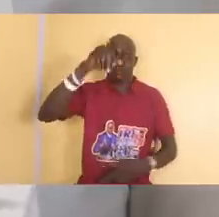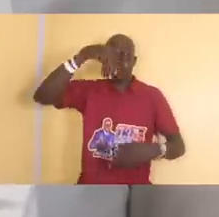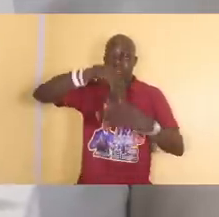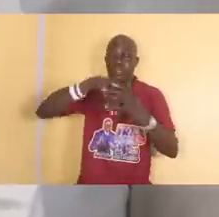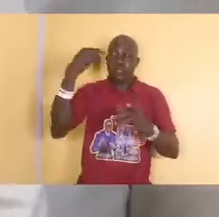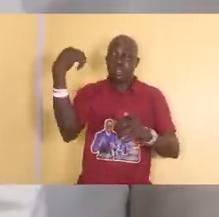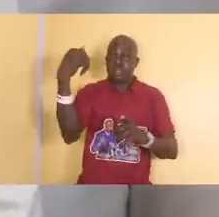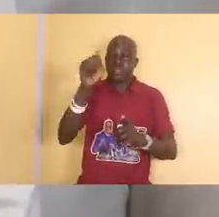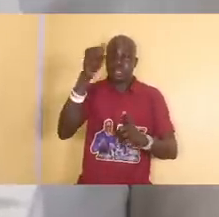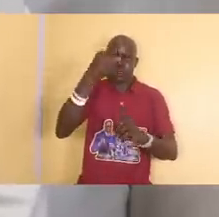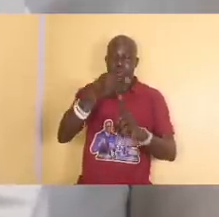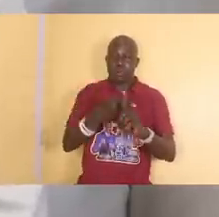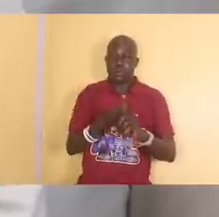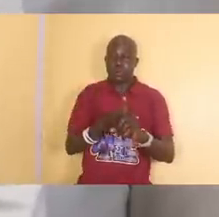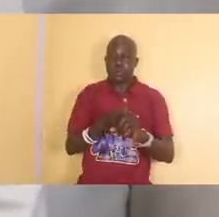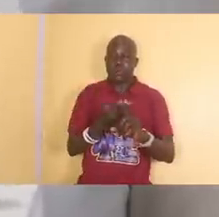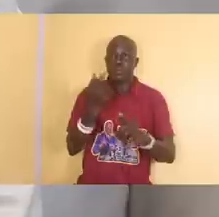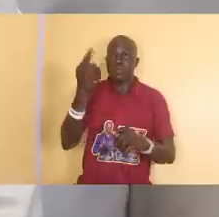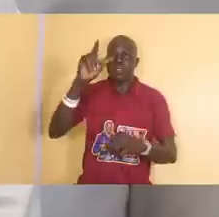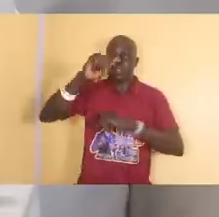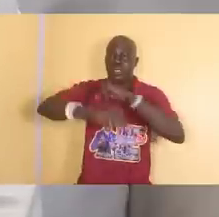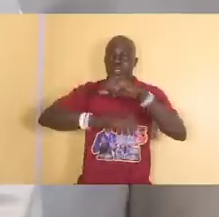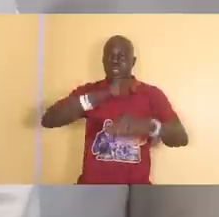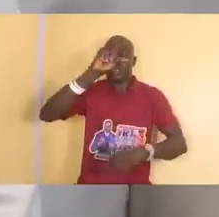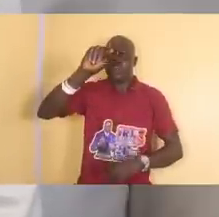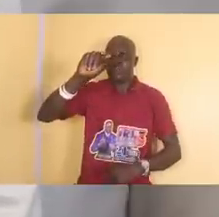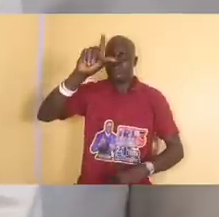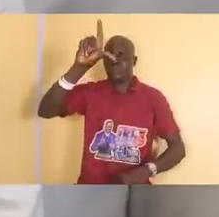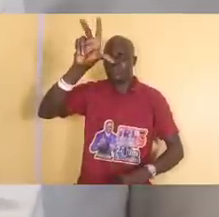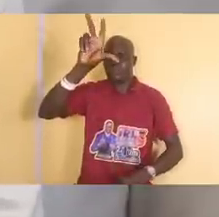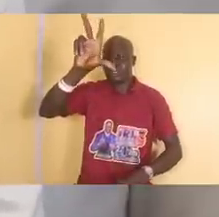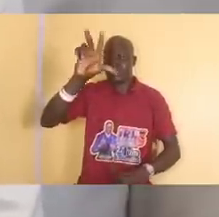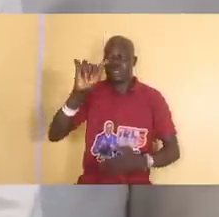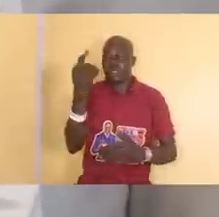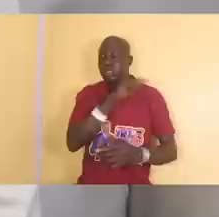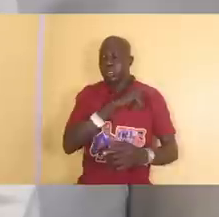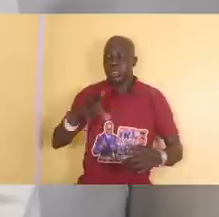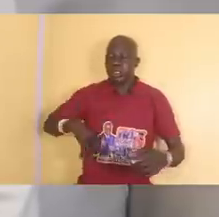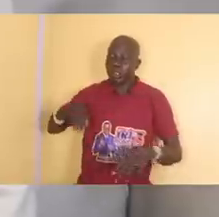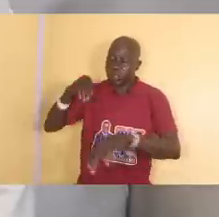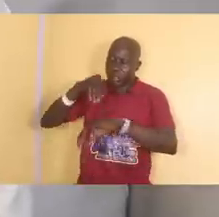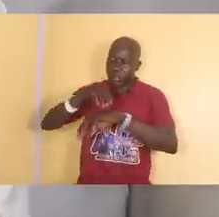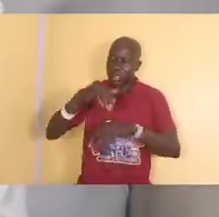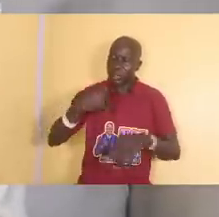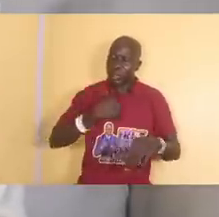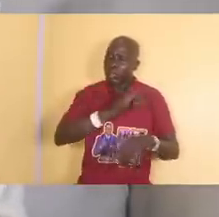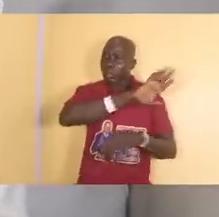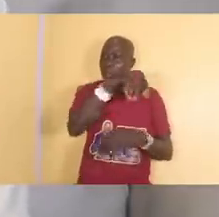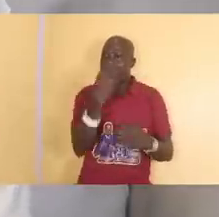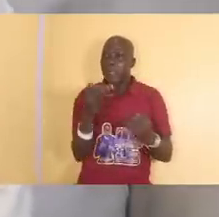amen mi yo po kikire oluwa iwo ni o na mi ni